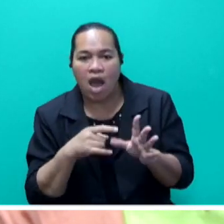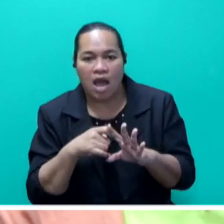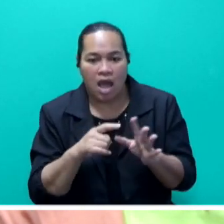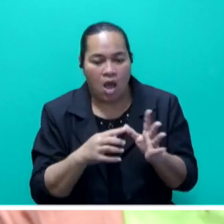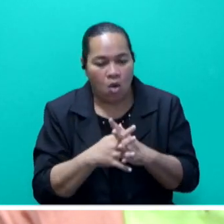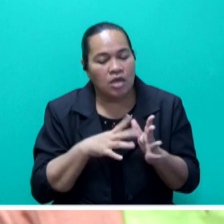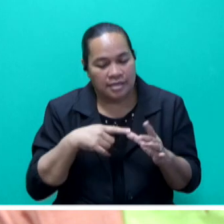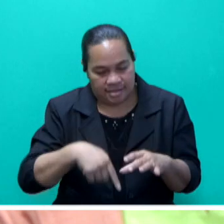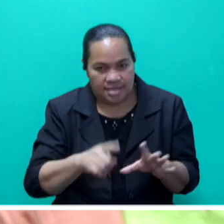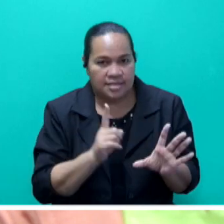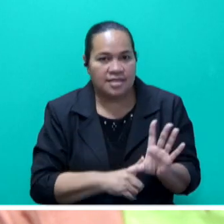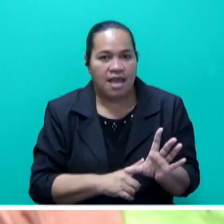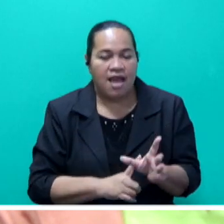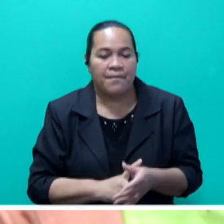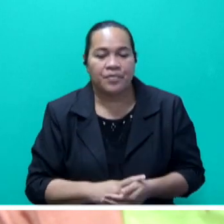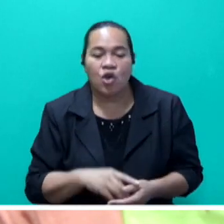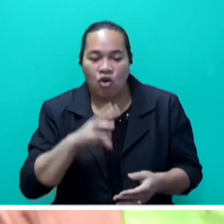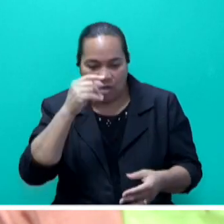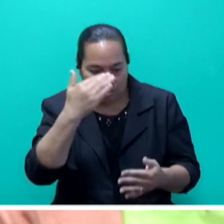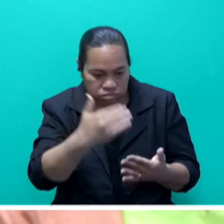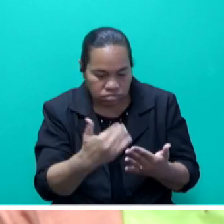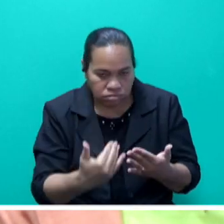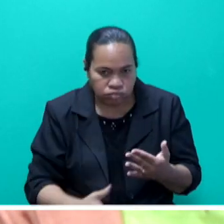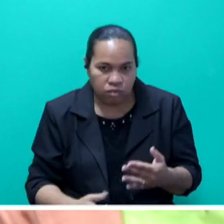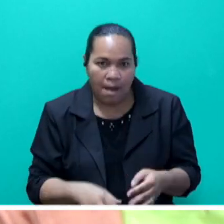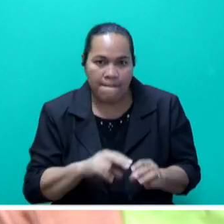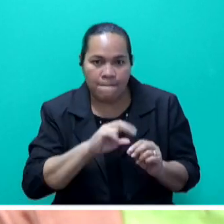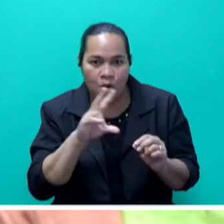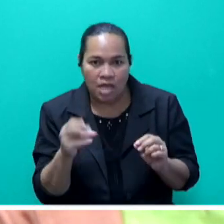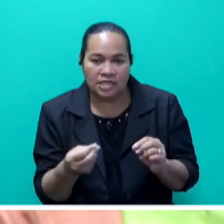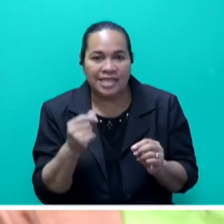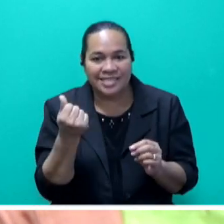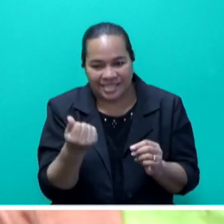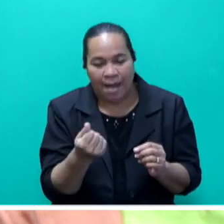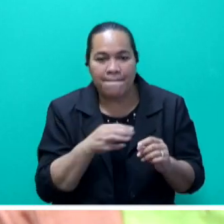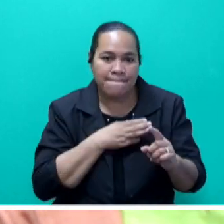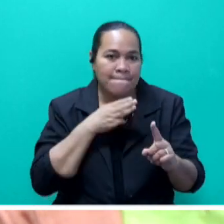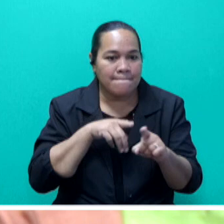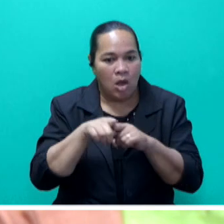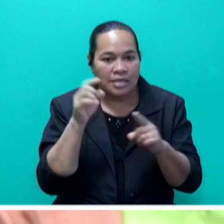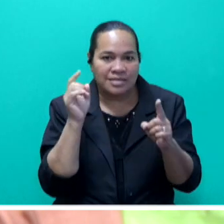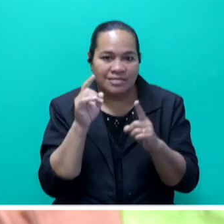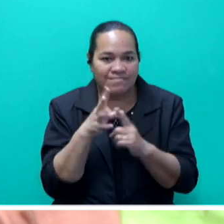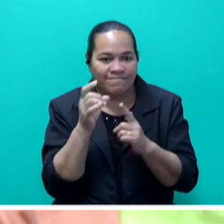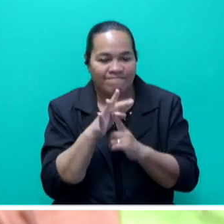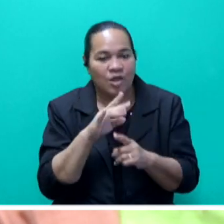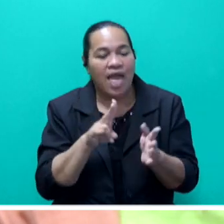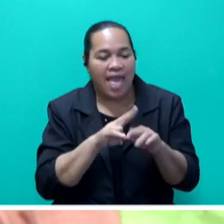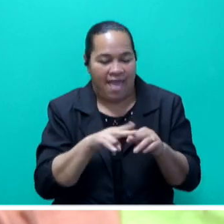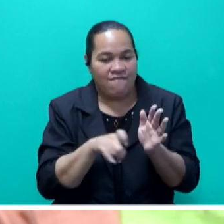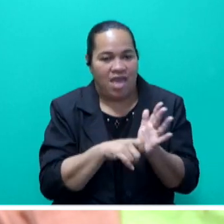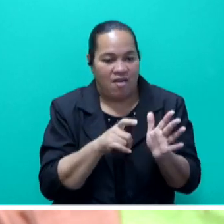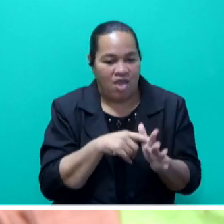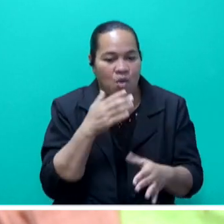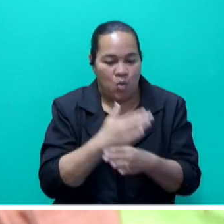completion this year. So those are, Mr. Speaker, sir, are some of the major bridges that FRA has been working